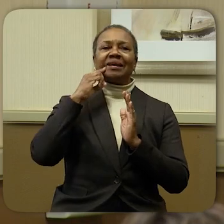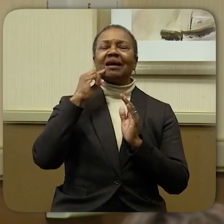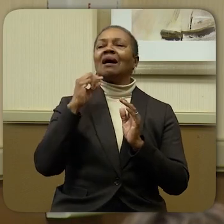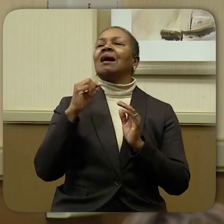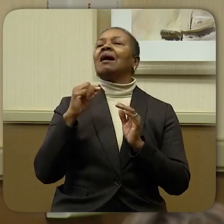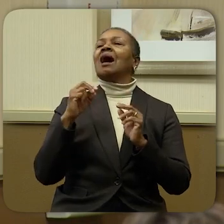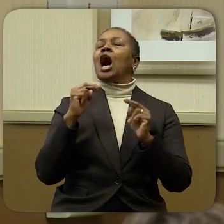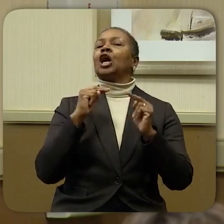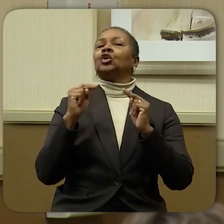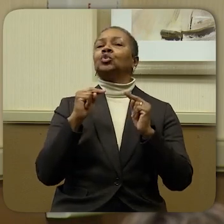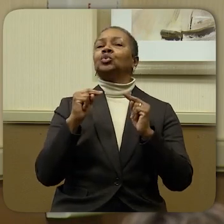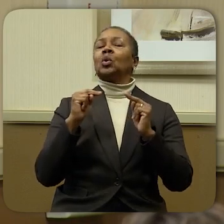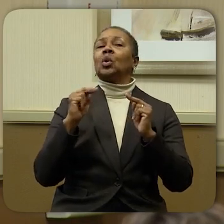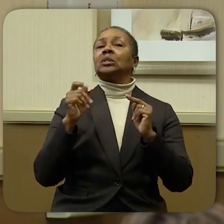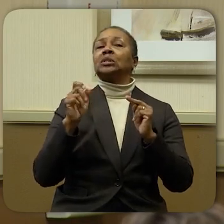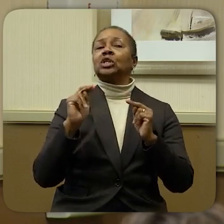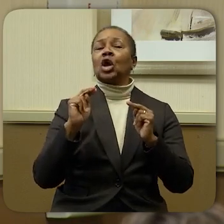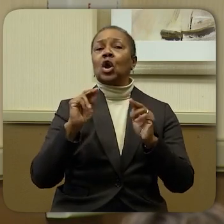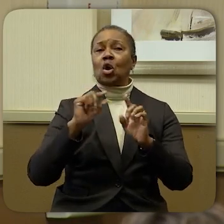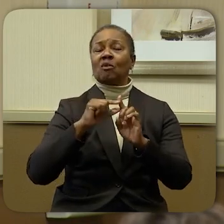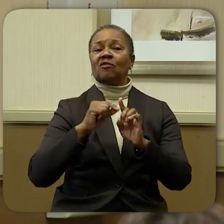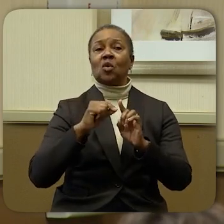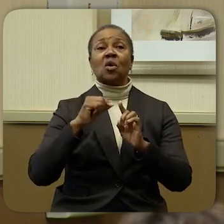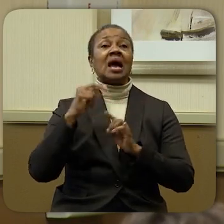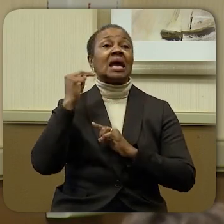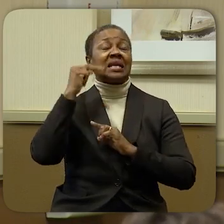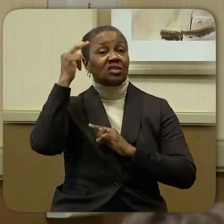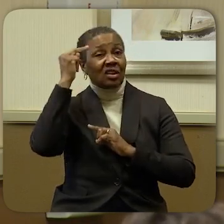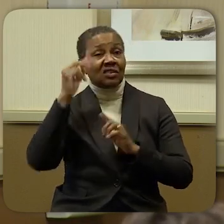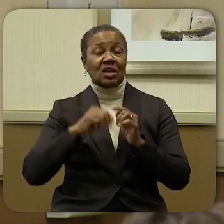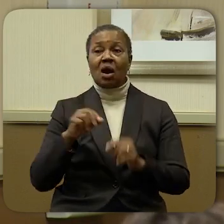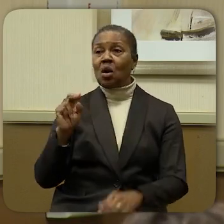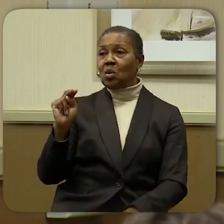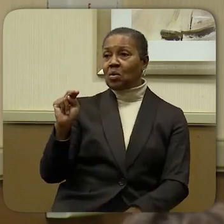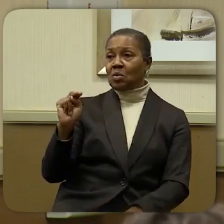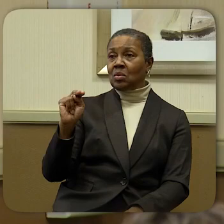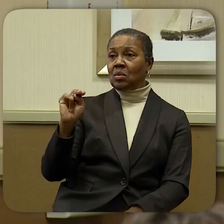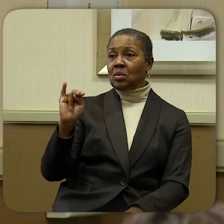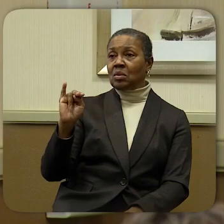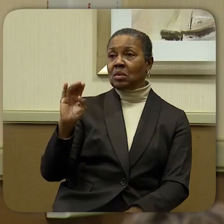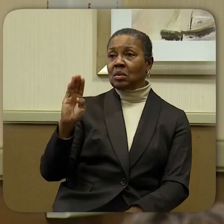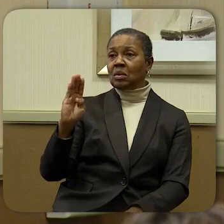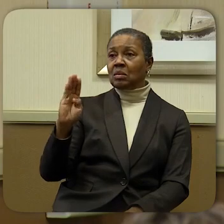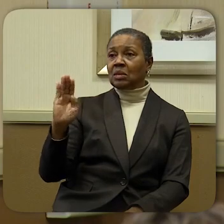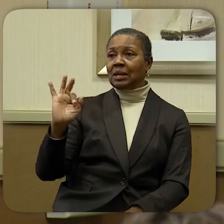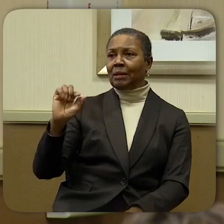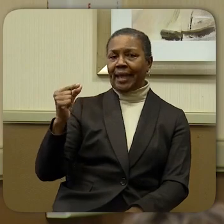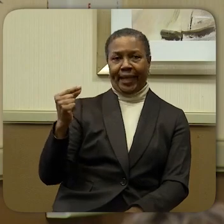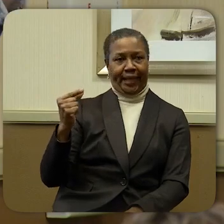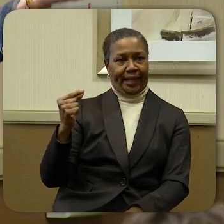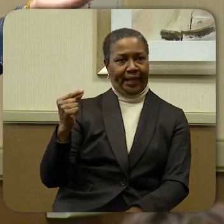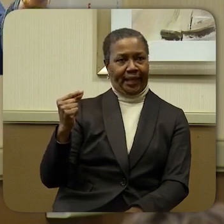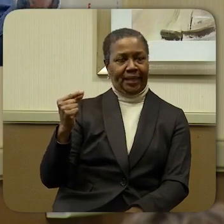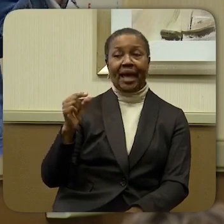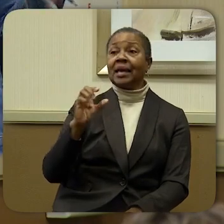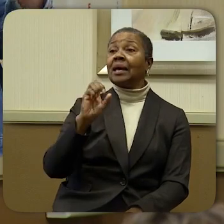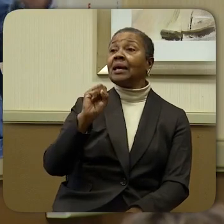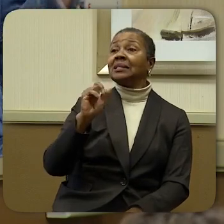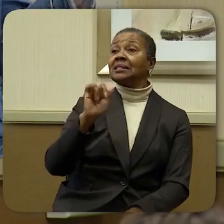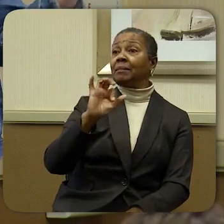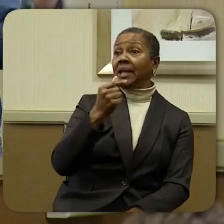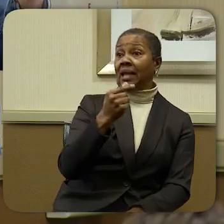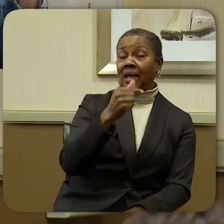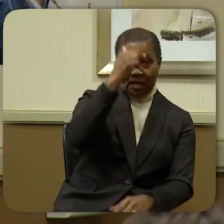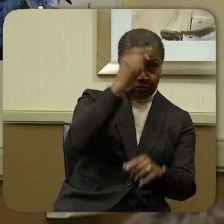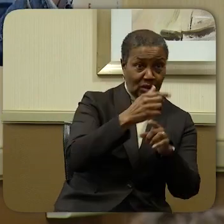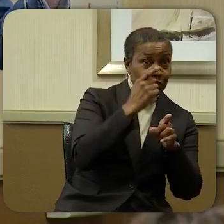for niece or nephew is called nibbling. I don't know if you've heard that before. So nibbling, so like sibling